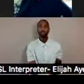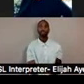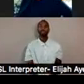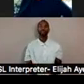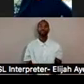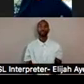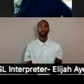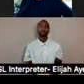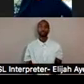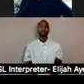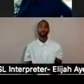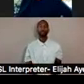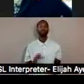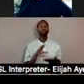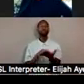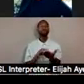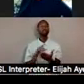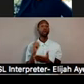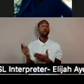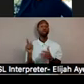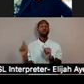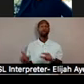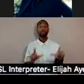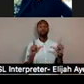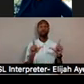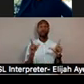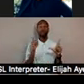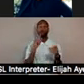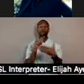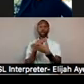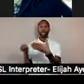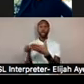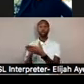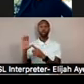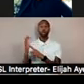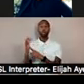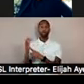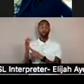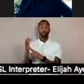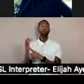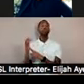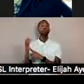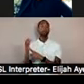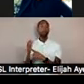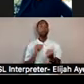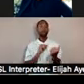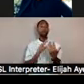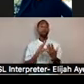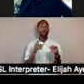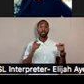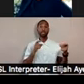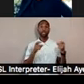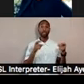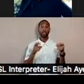Ease. To learn some alternate frameworks to cancel culture. to face control or